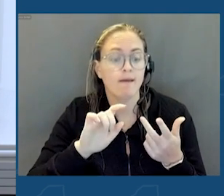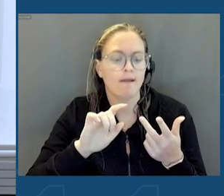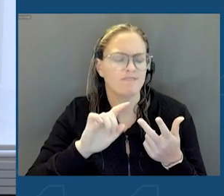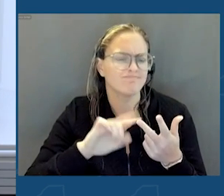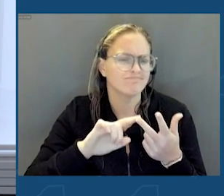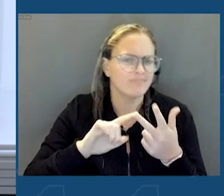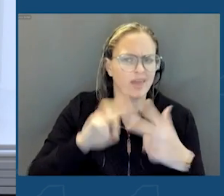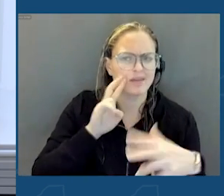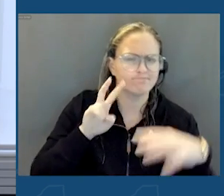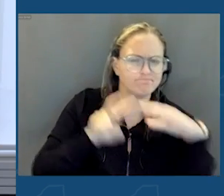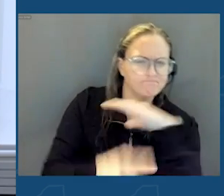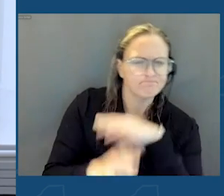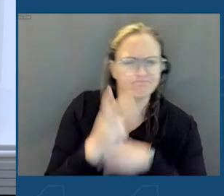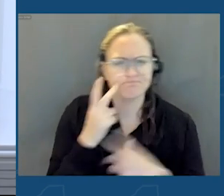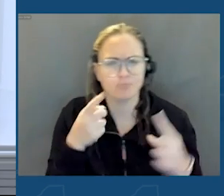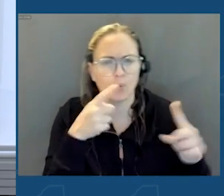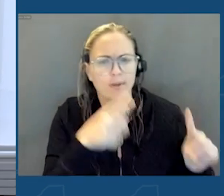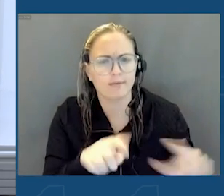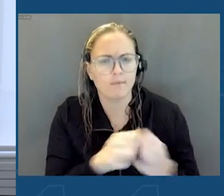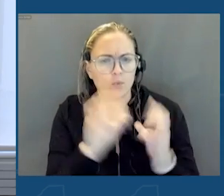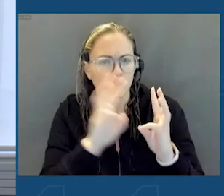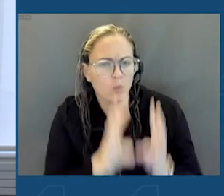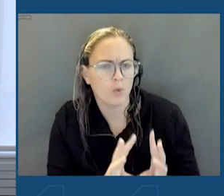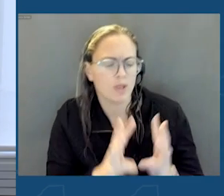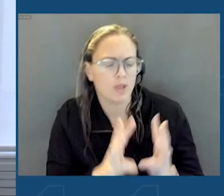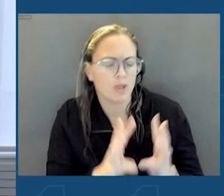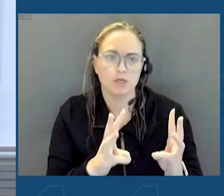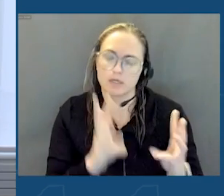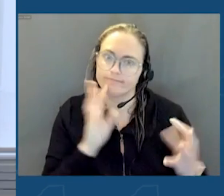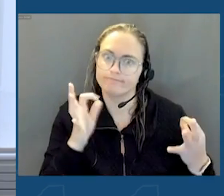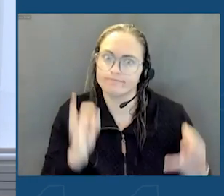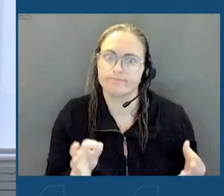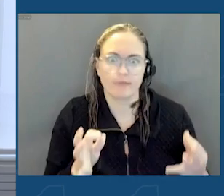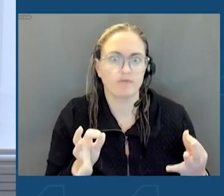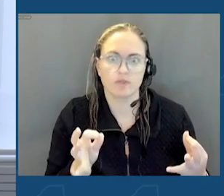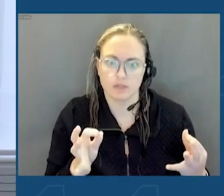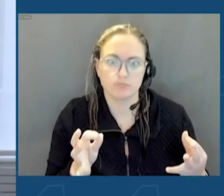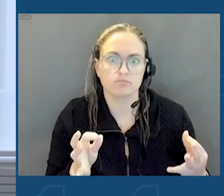monitor in real time what is happening with the weather, and the weather has certainly taken a front